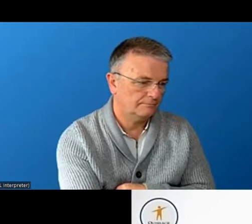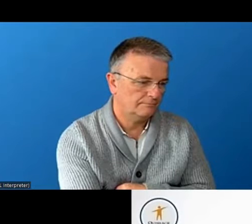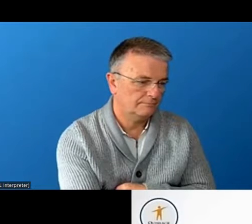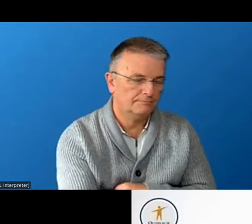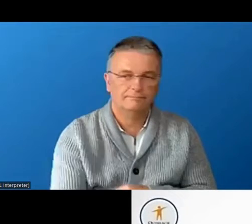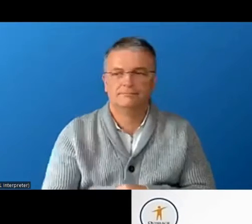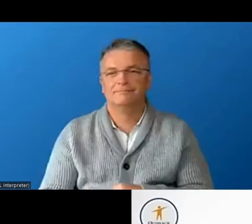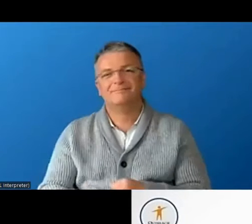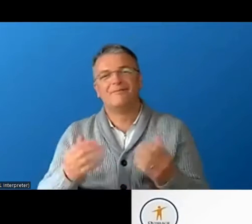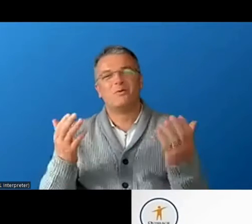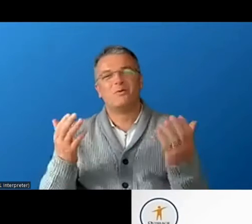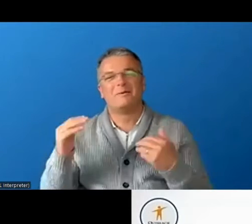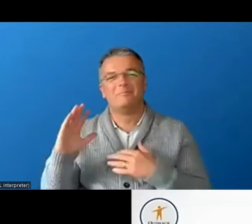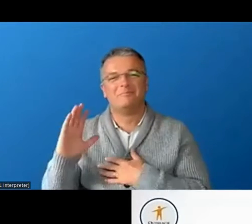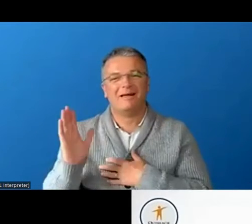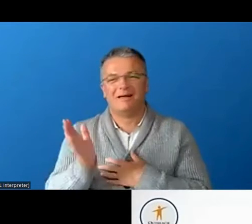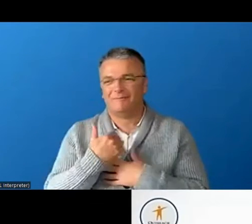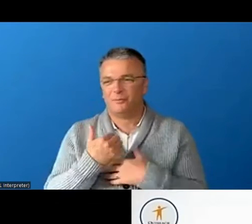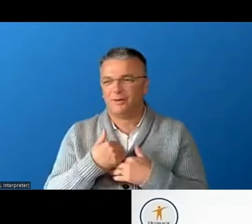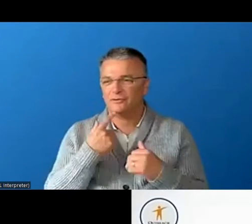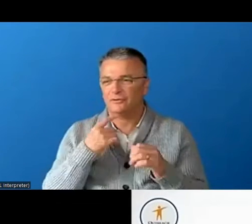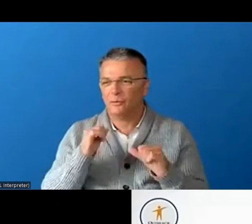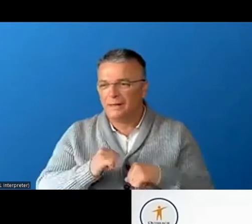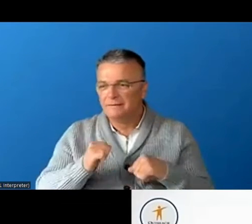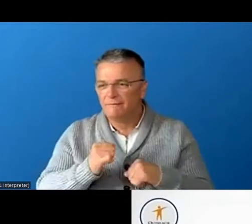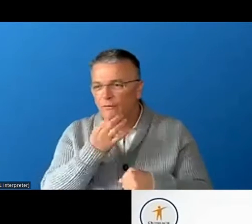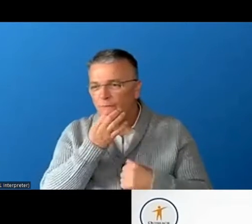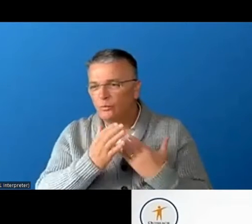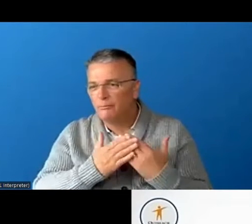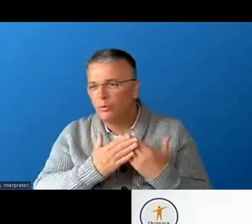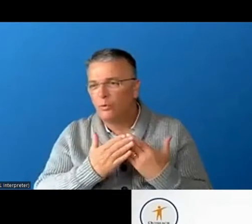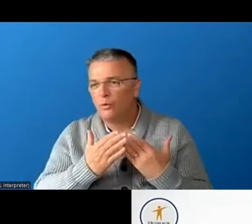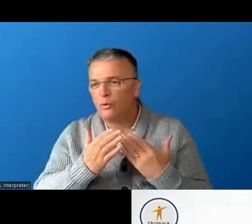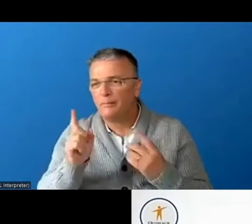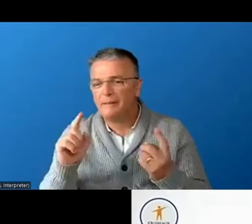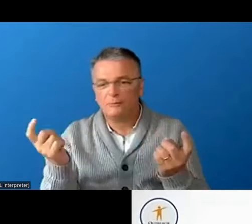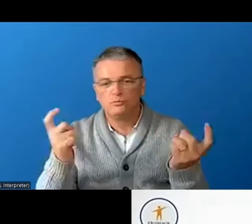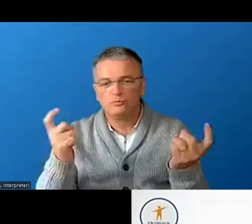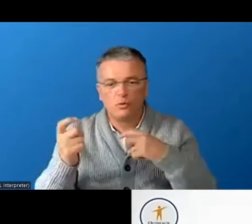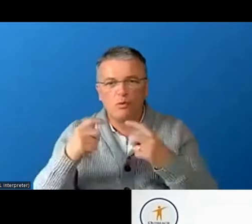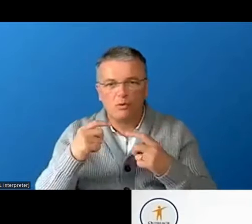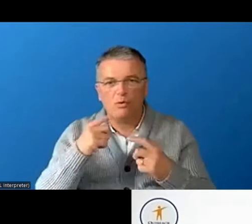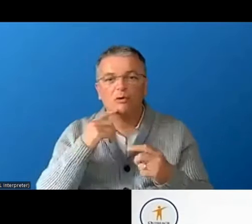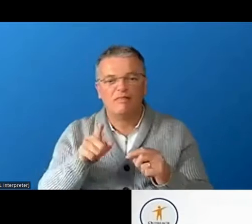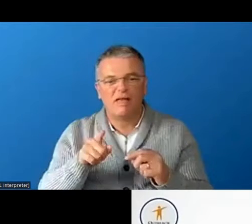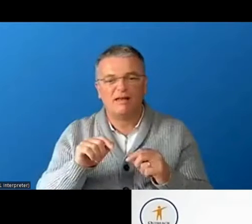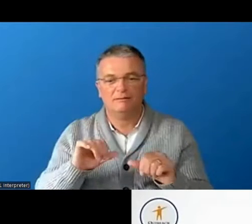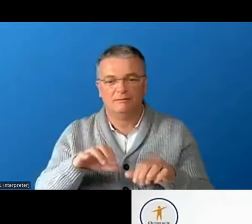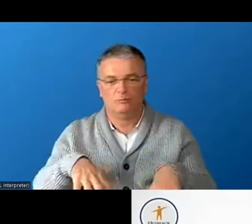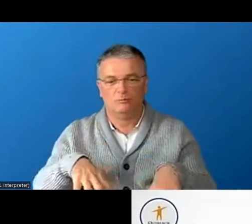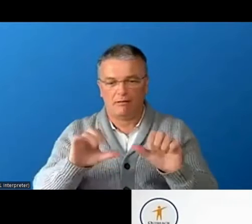Great, welcome everyone. We're just waiting for a few more people to join and then we'll get started.